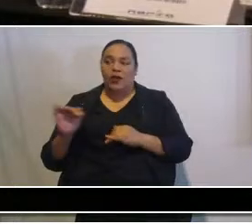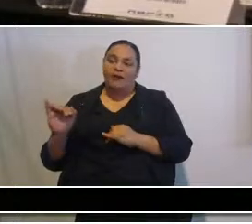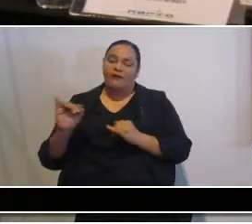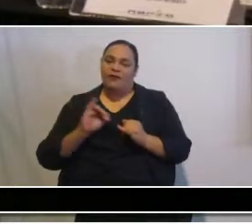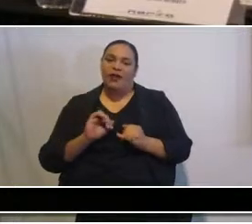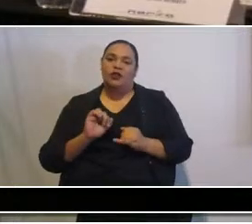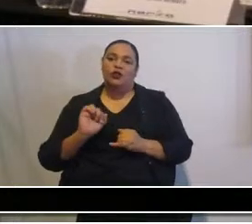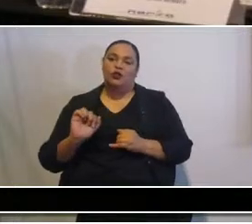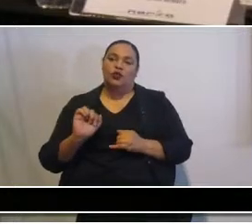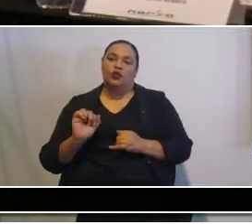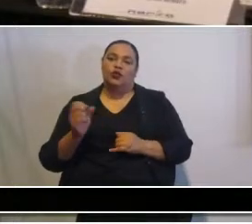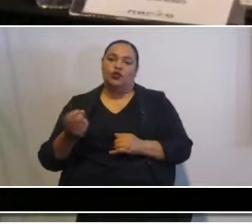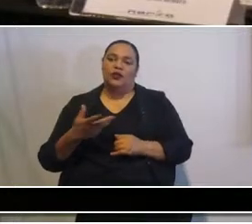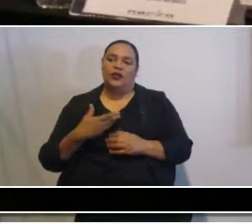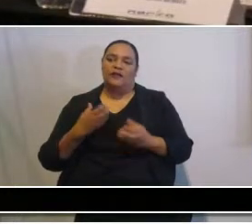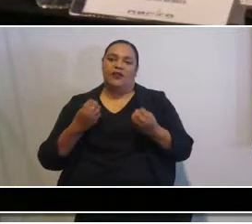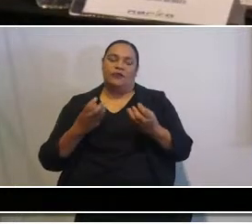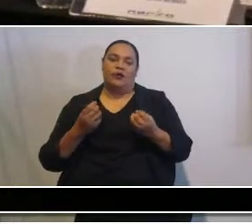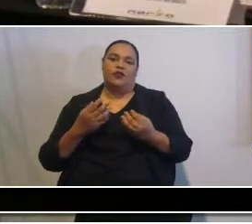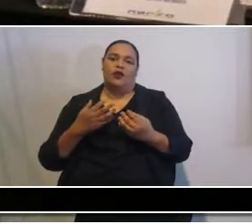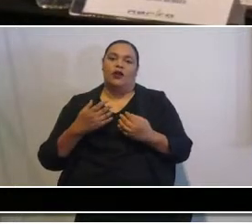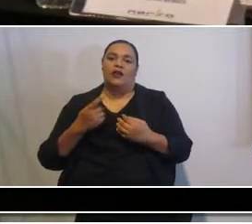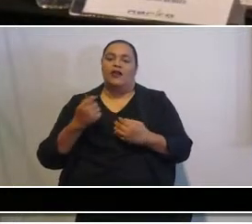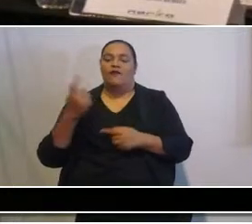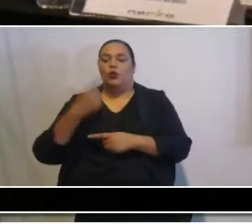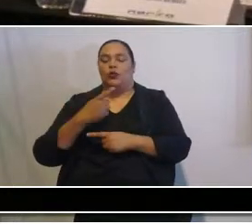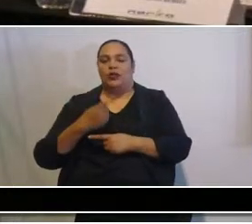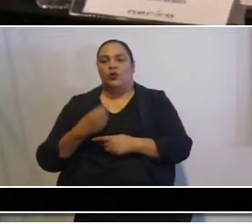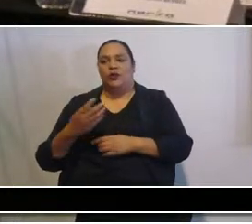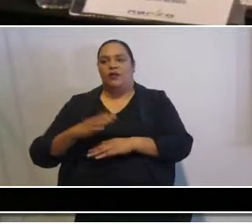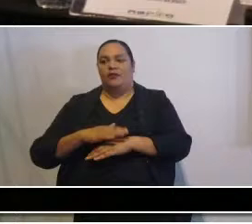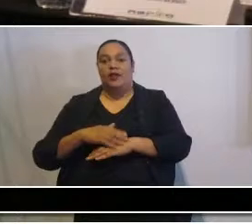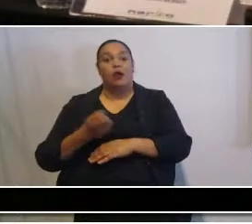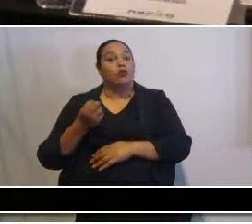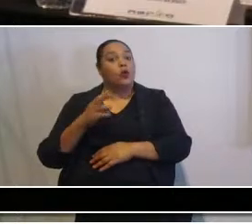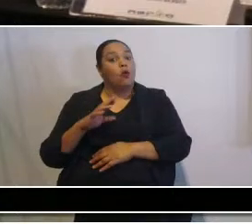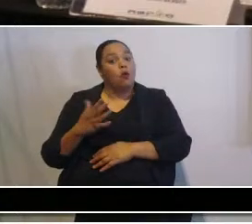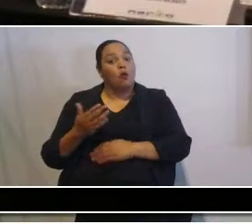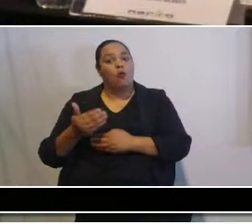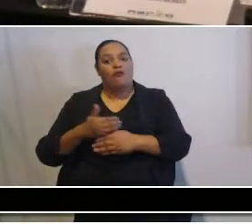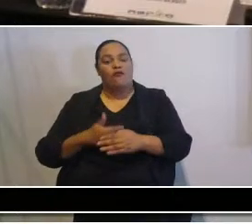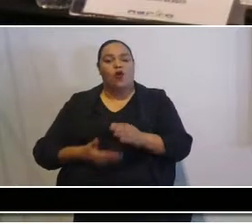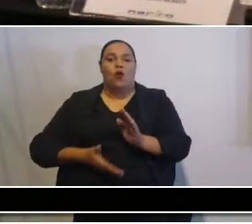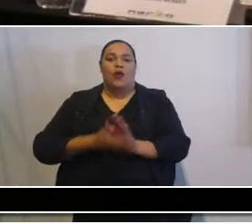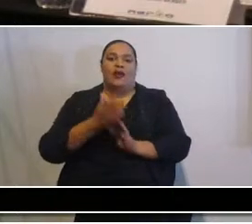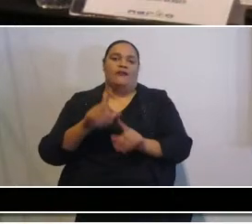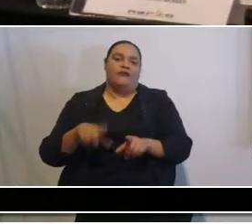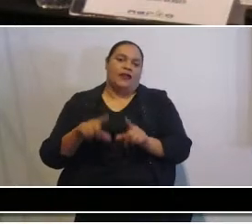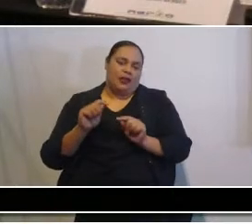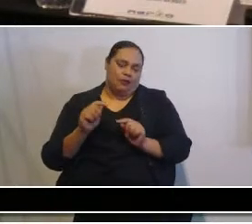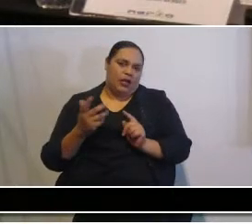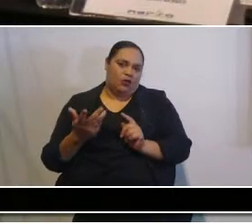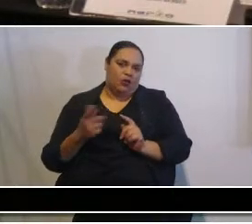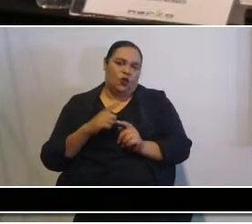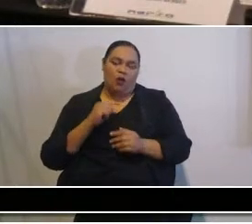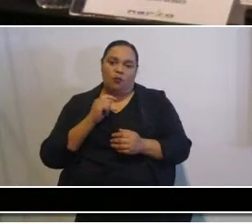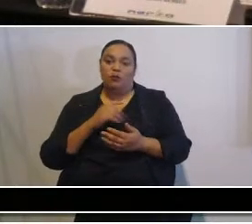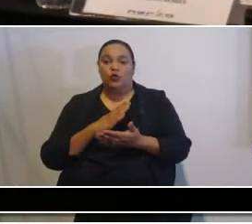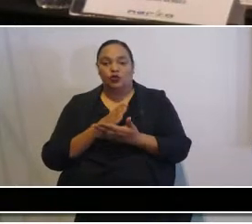then give us the information in the couple of days, or at least before we leave Cape Town, because I'm sure